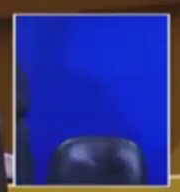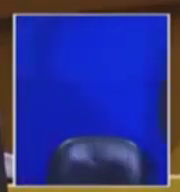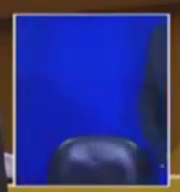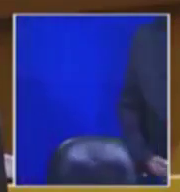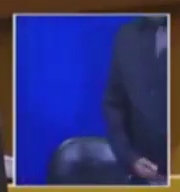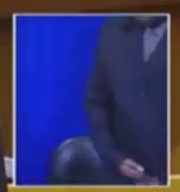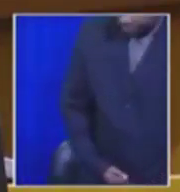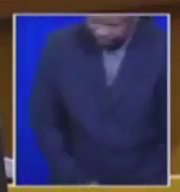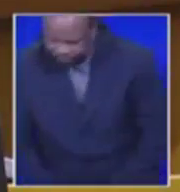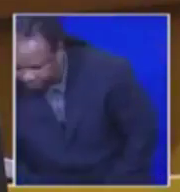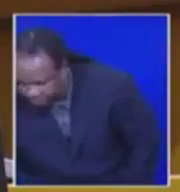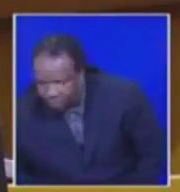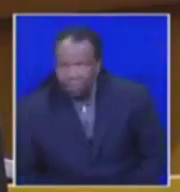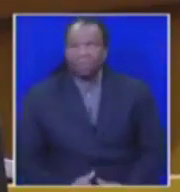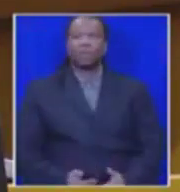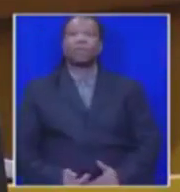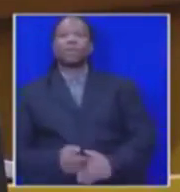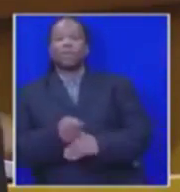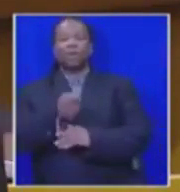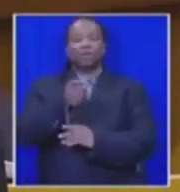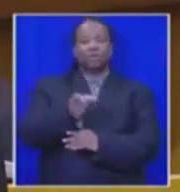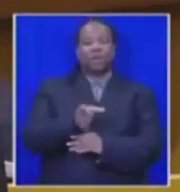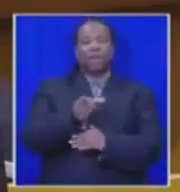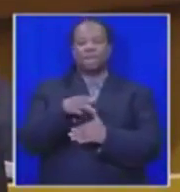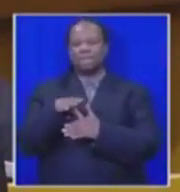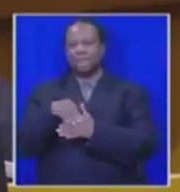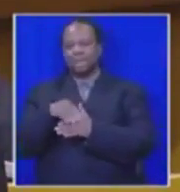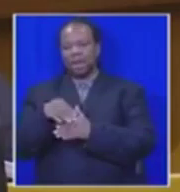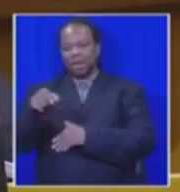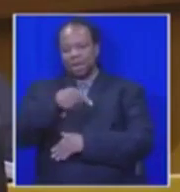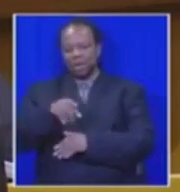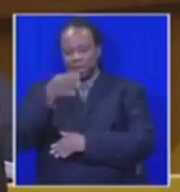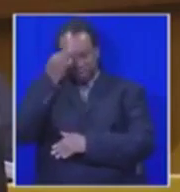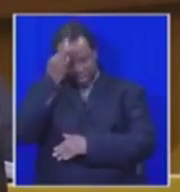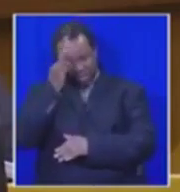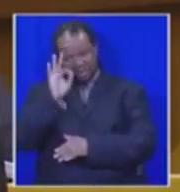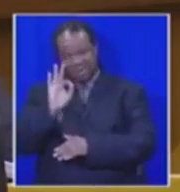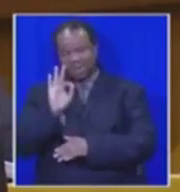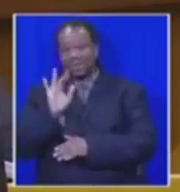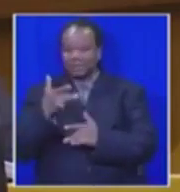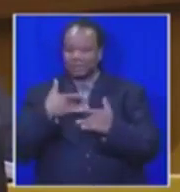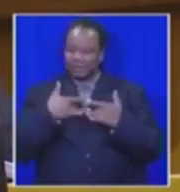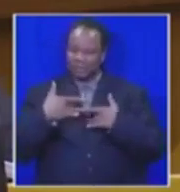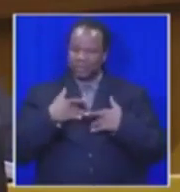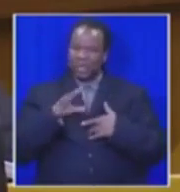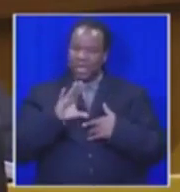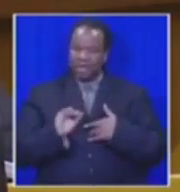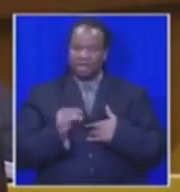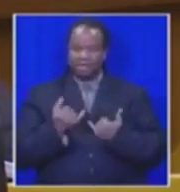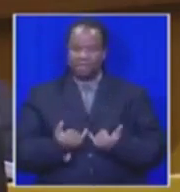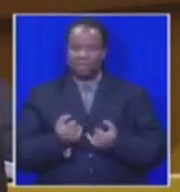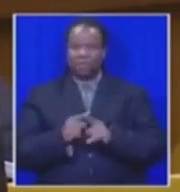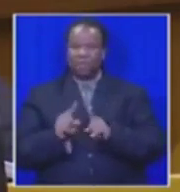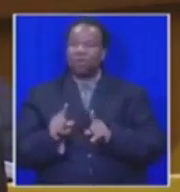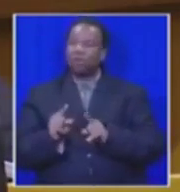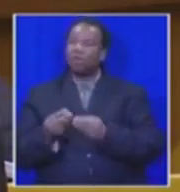Honorable members, our government is concerned about this scourge of widespread